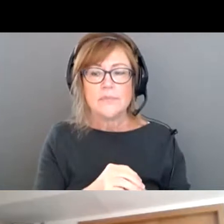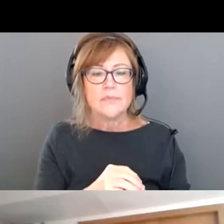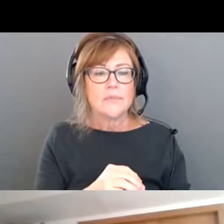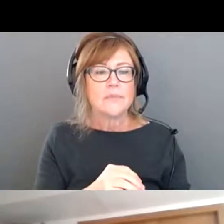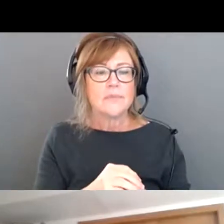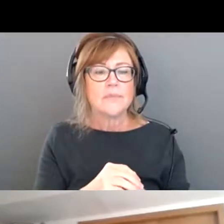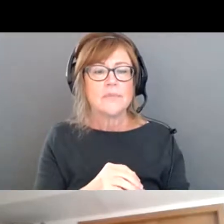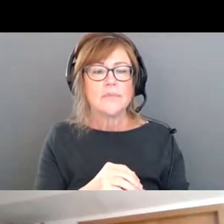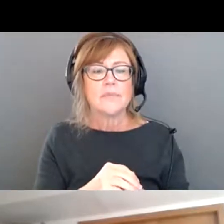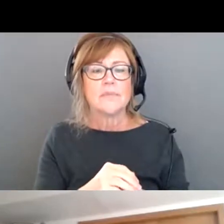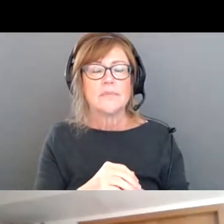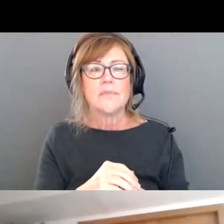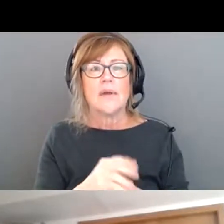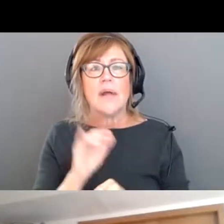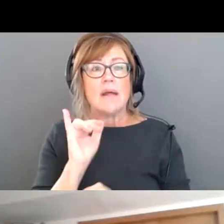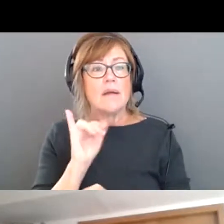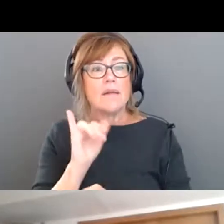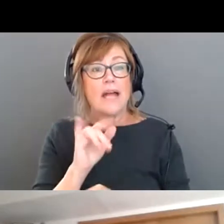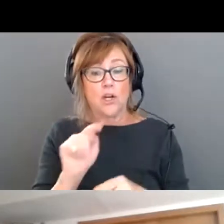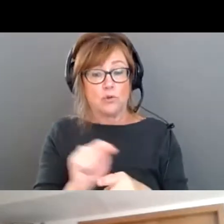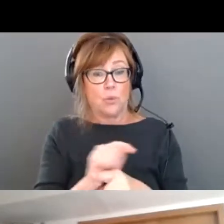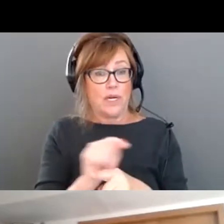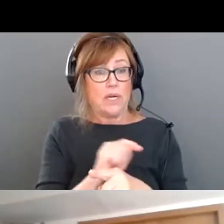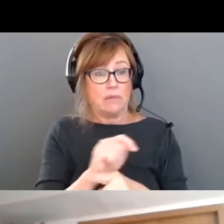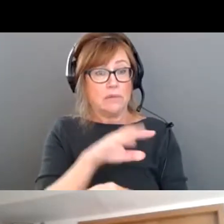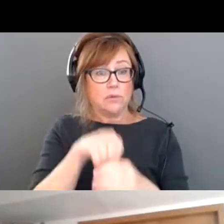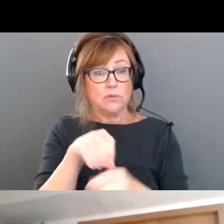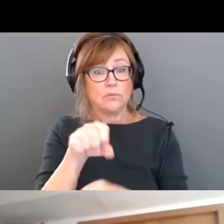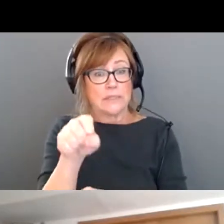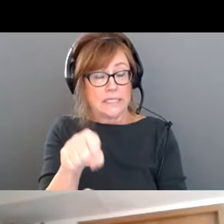it has been included in